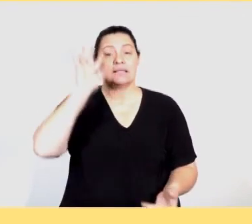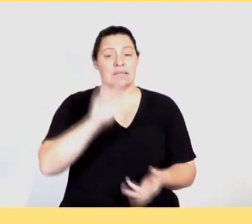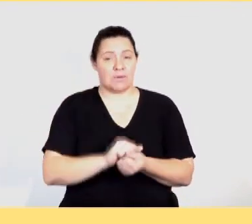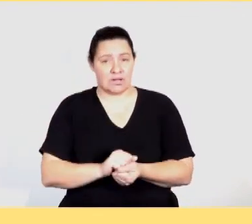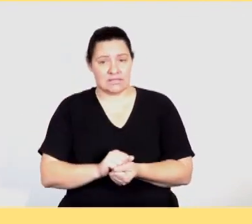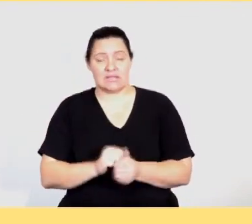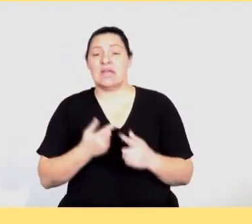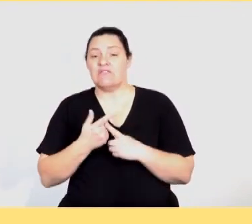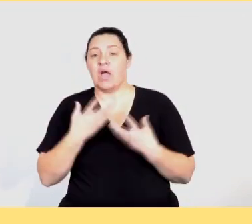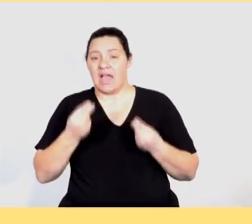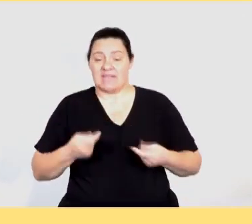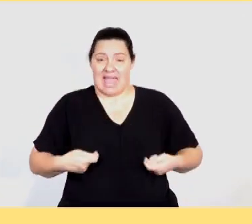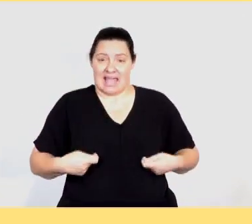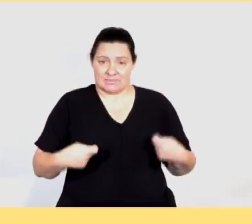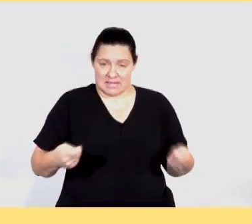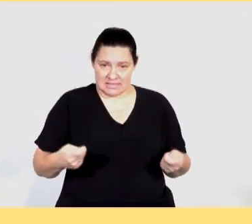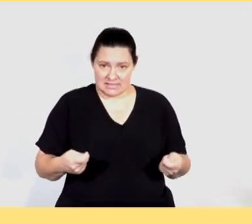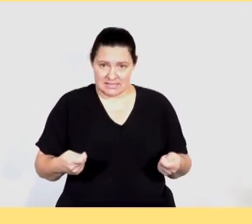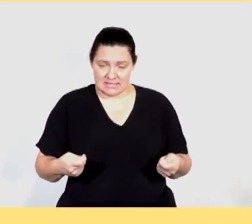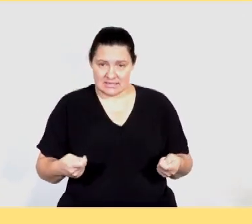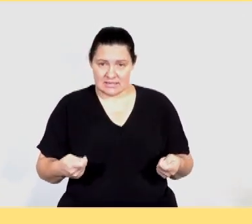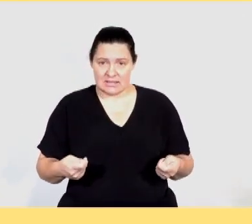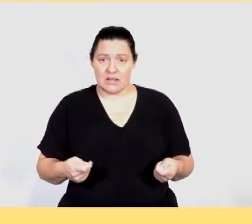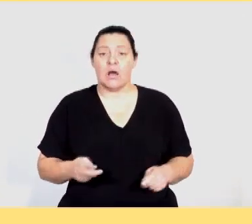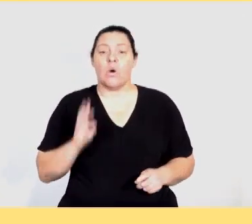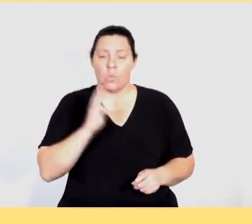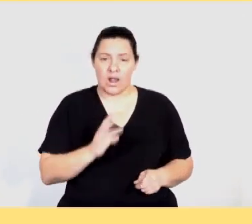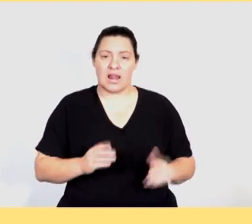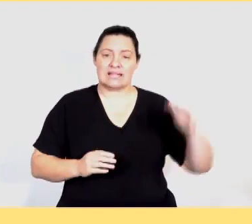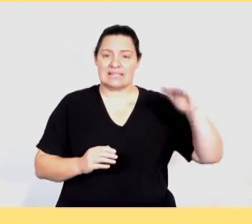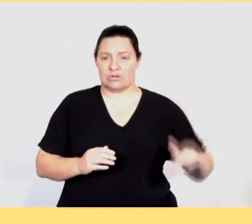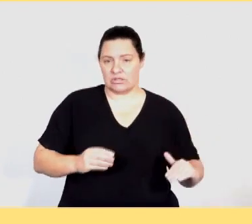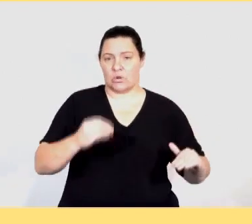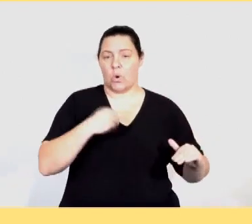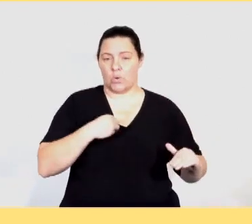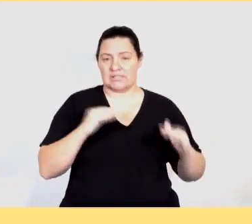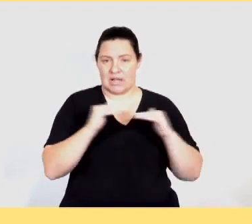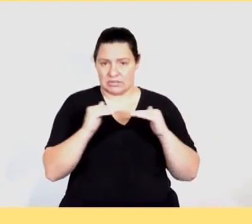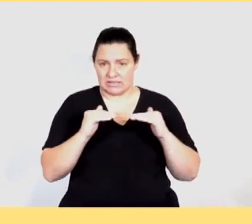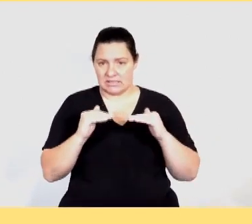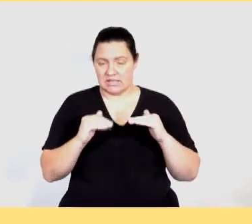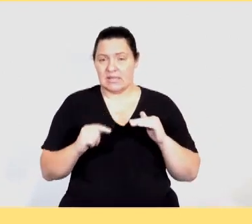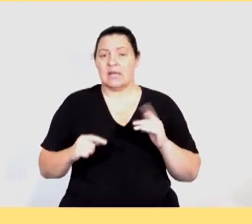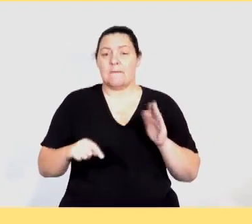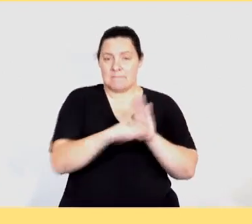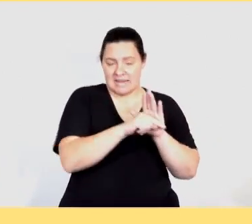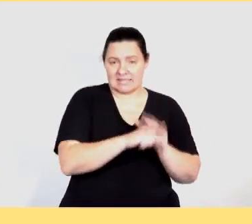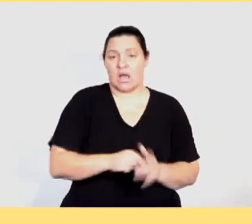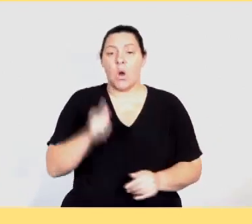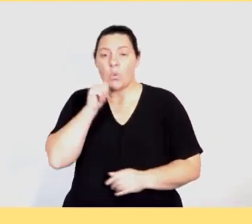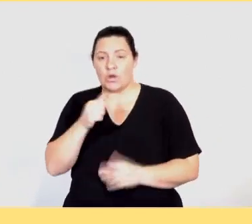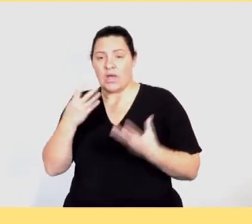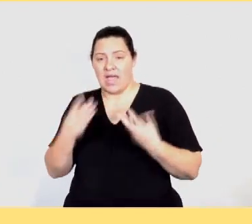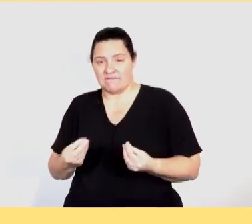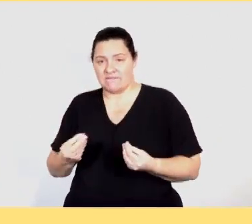to summarize that part, when you have an expense, your expenses will decrease honest equity, minus.